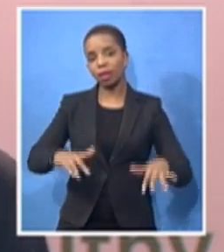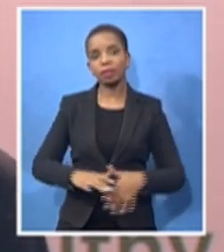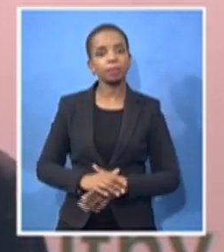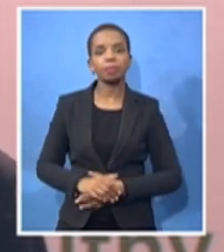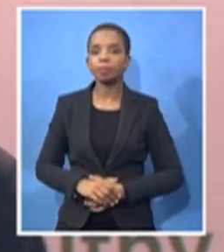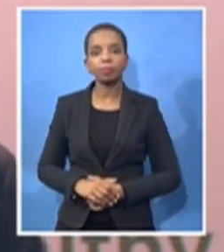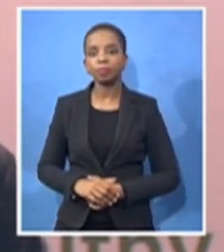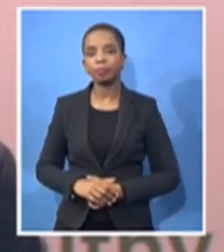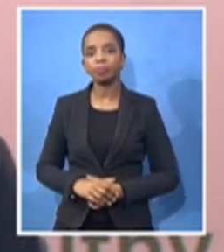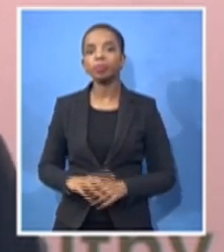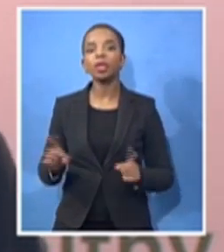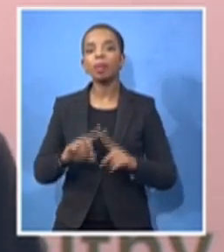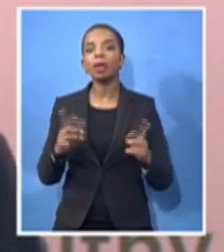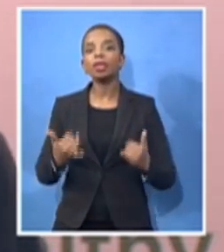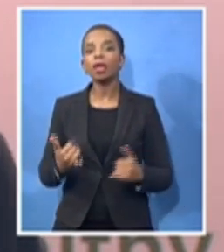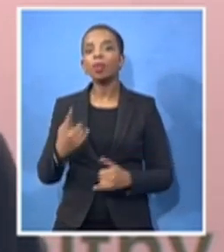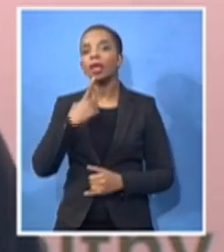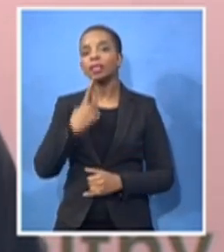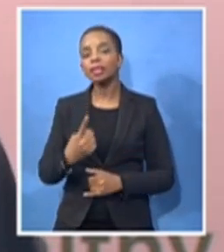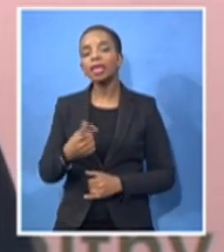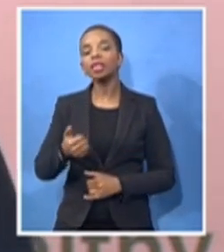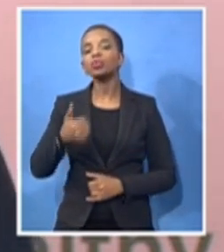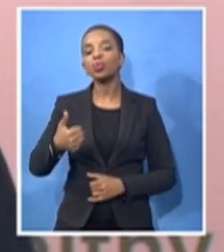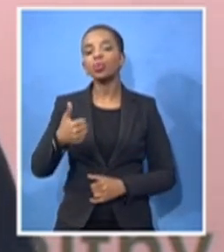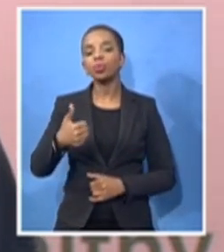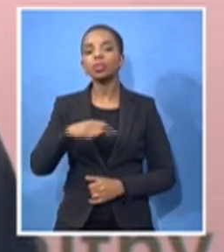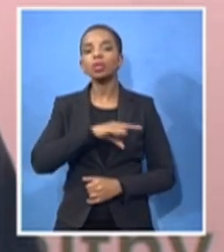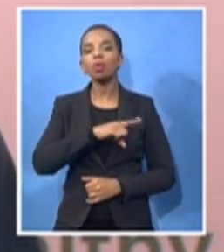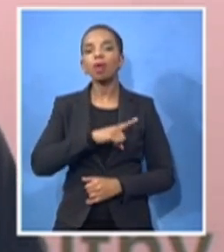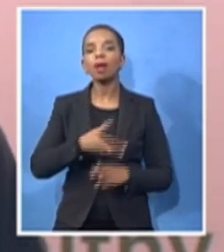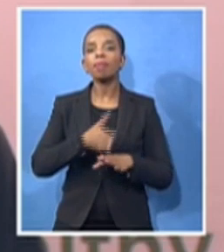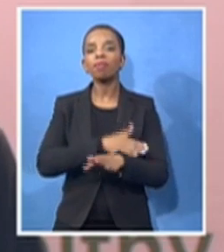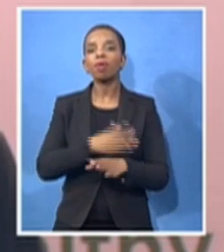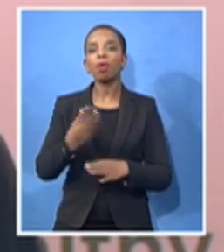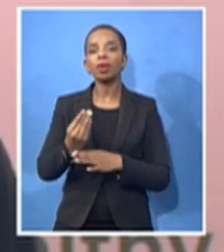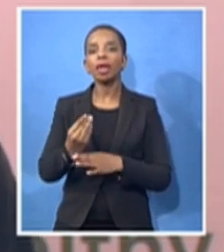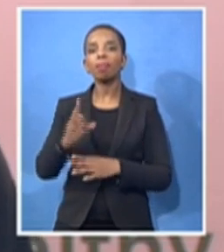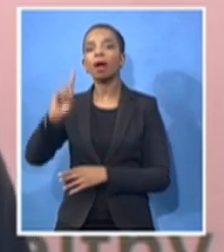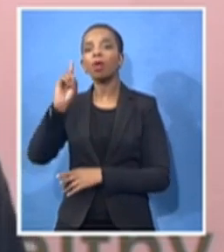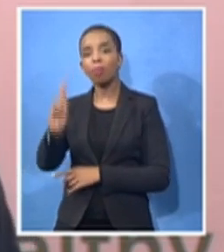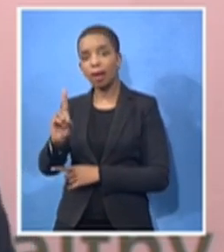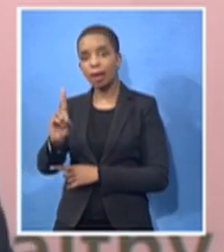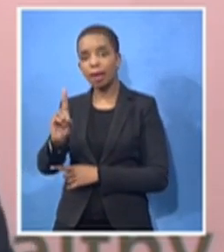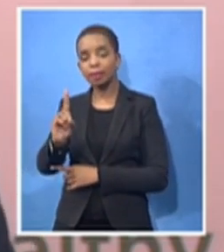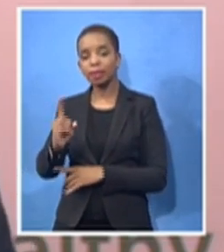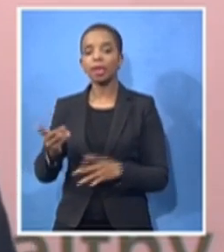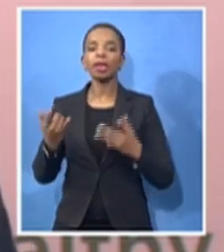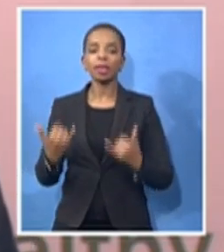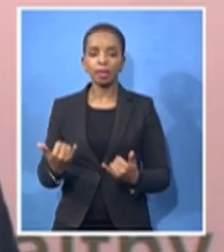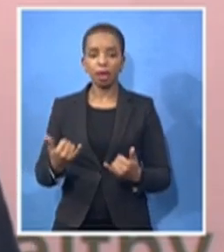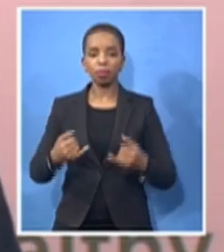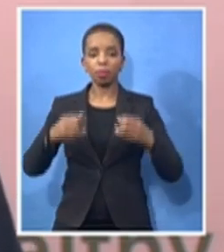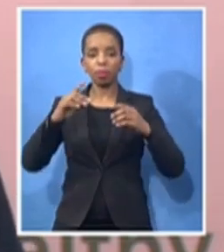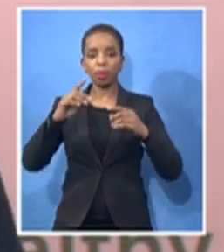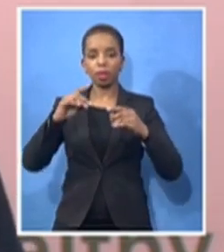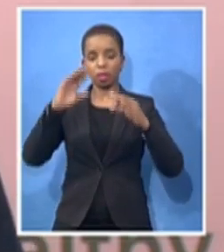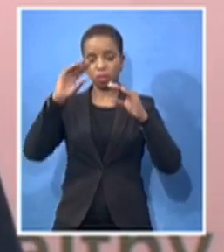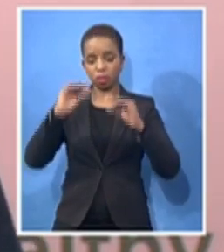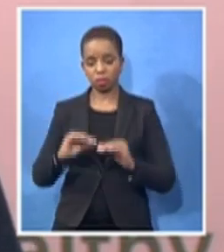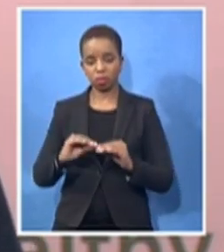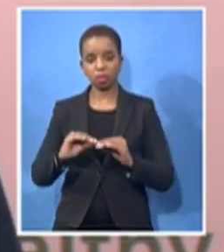number 1 and currently you are number 3. The Eastern Cape has already